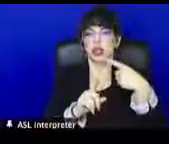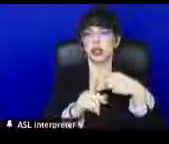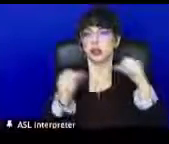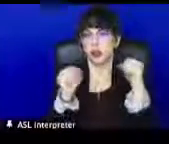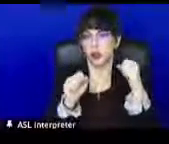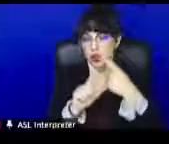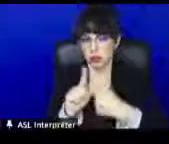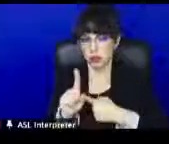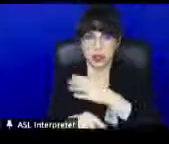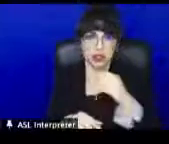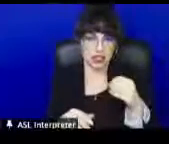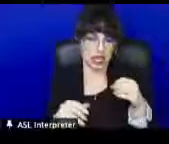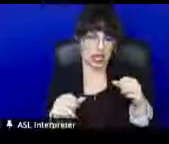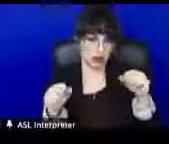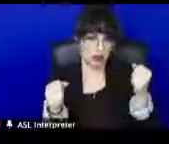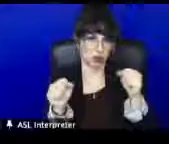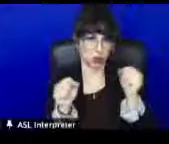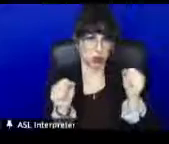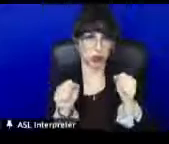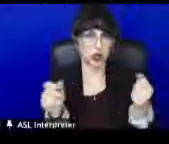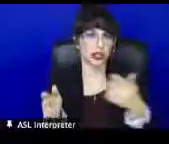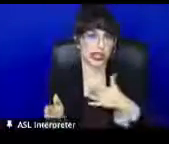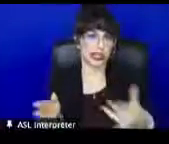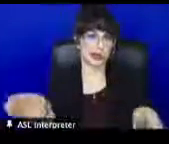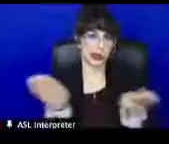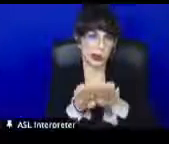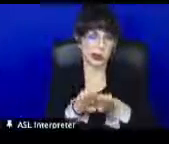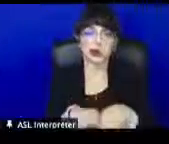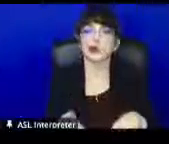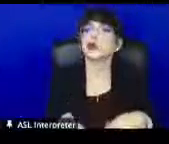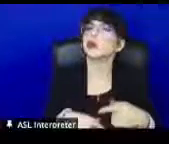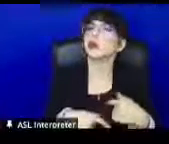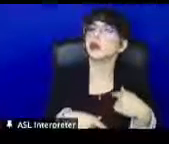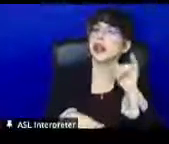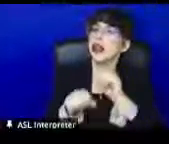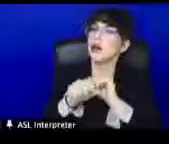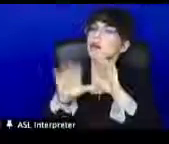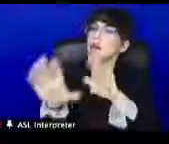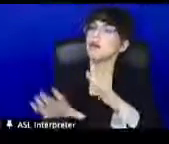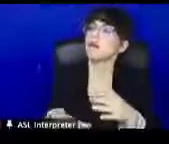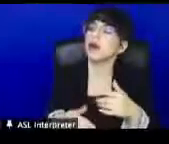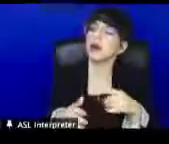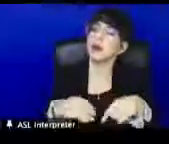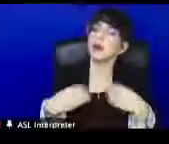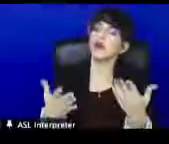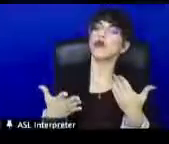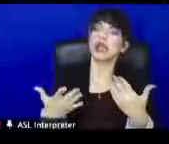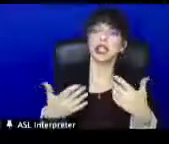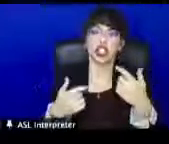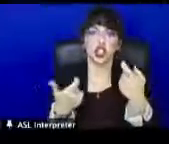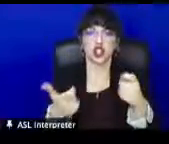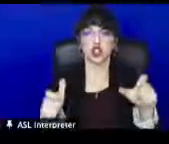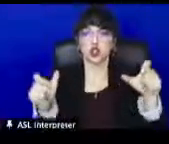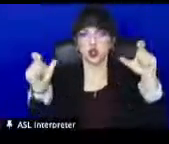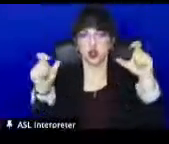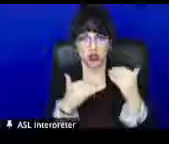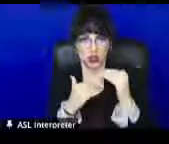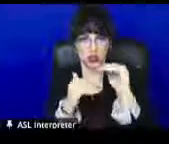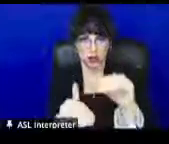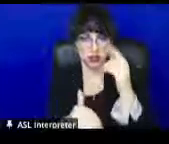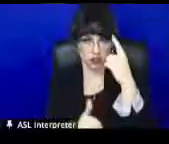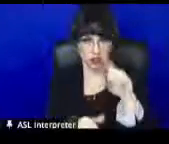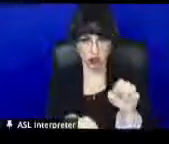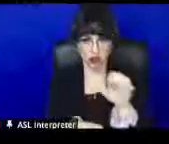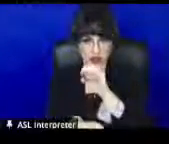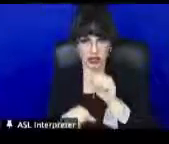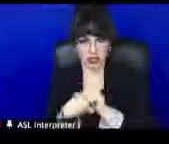passes close for winter months. Indeed, these mountains present such a formidable barrier between the Central Valley and Eastern Sierra that no roads cross